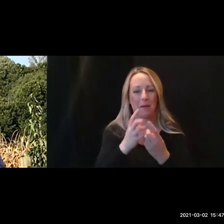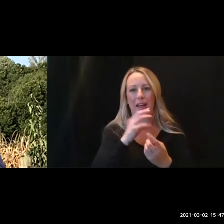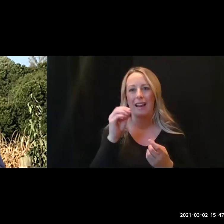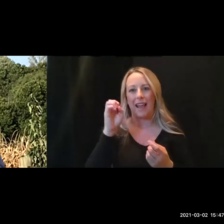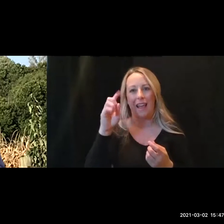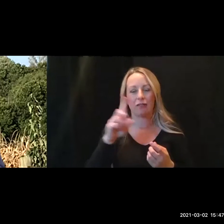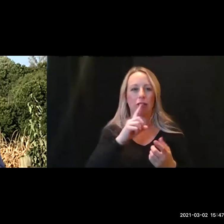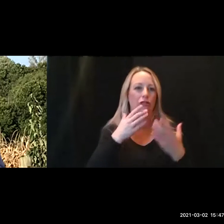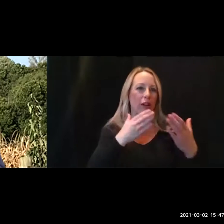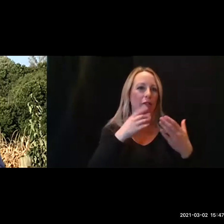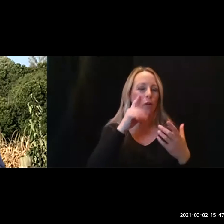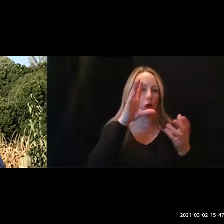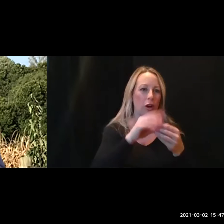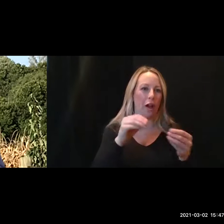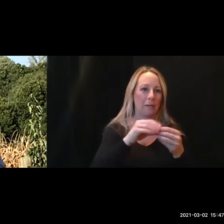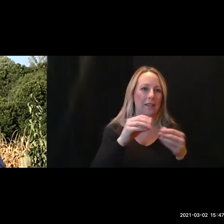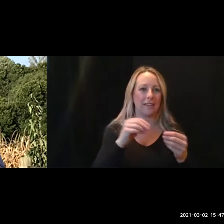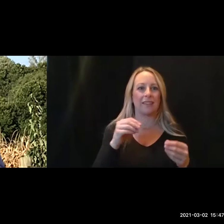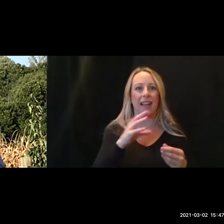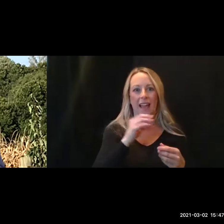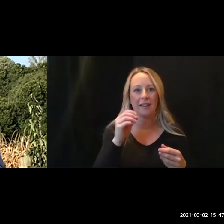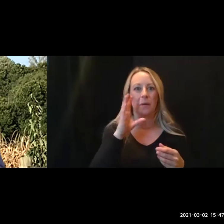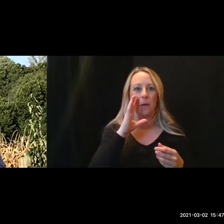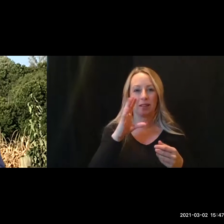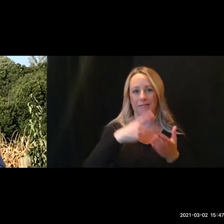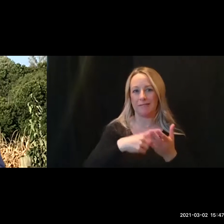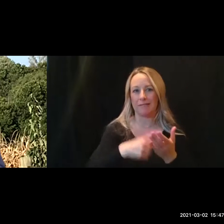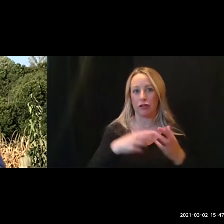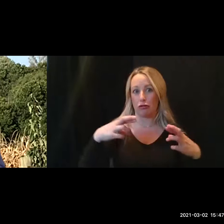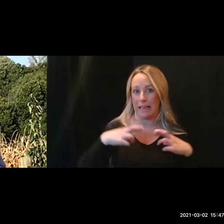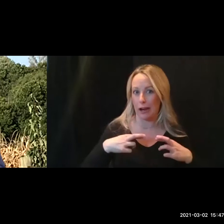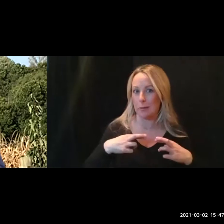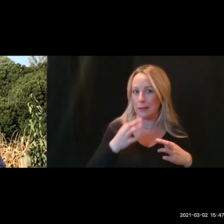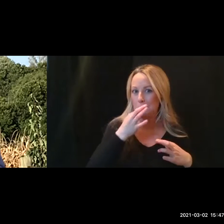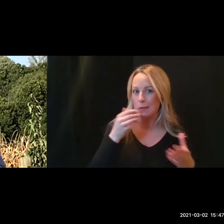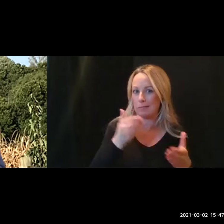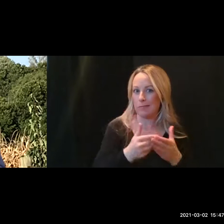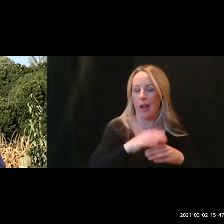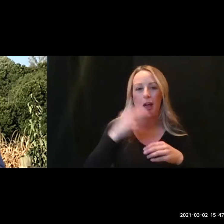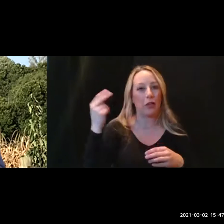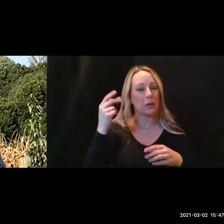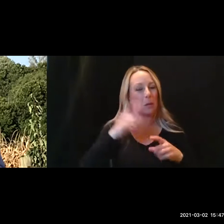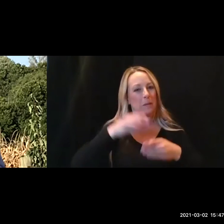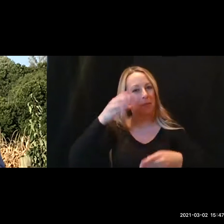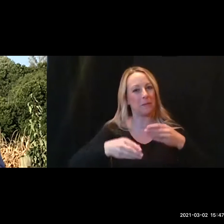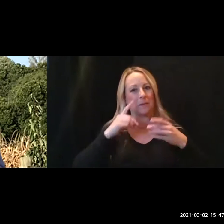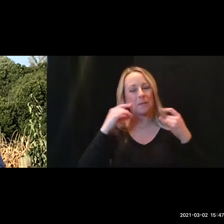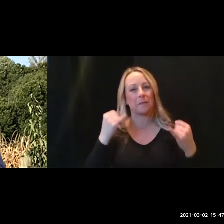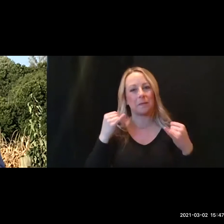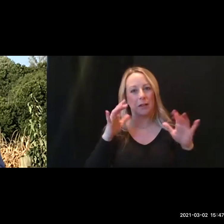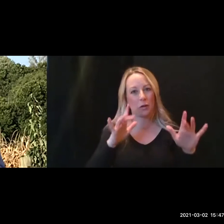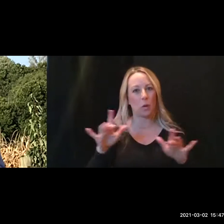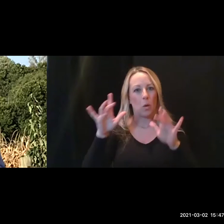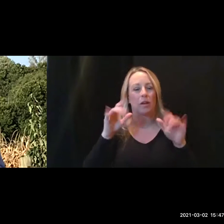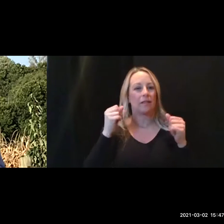your comments in there as well on his retirement, which he'll speak a little on Thursday. But we will go ahead and conclude for today. The recording of this will be